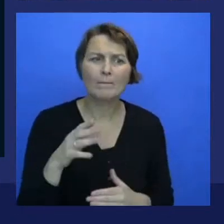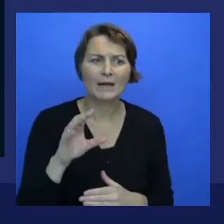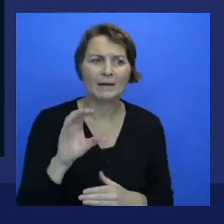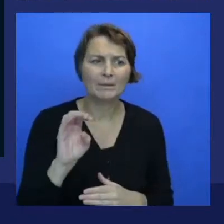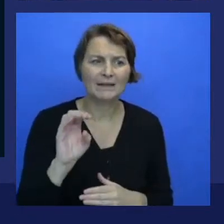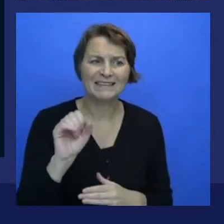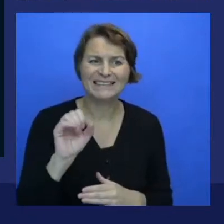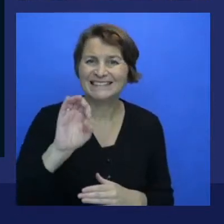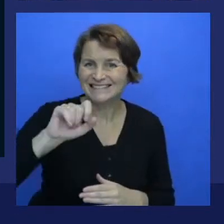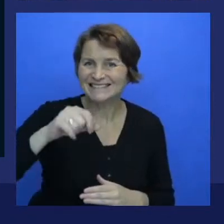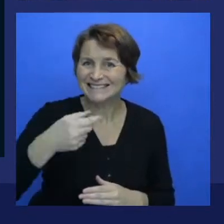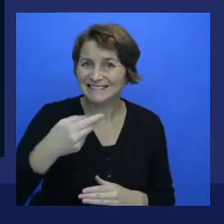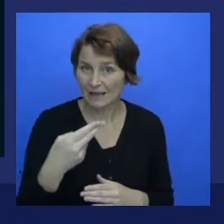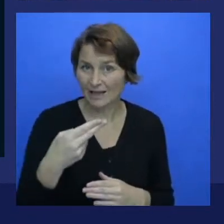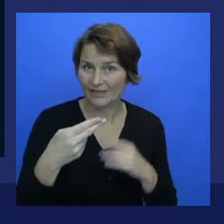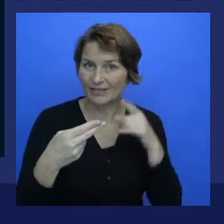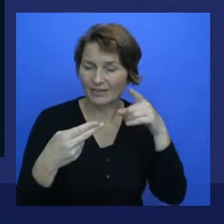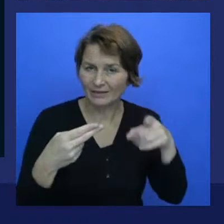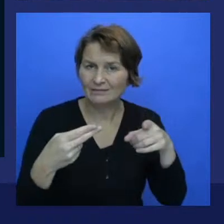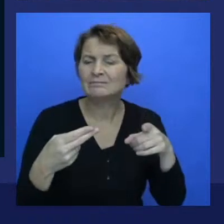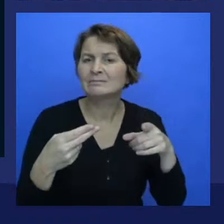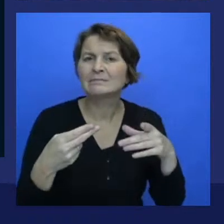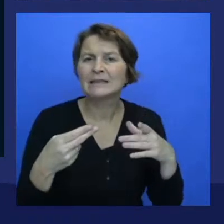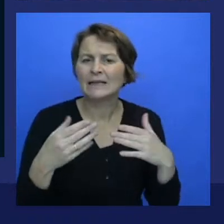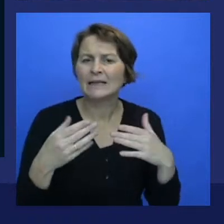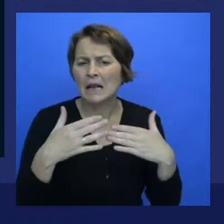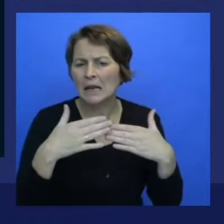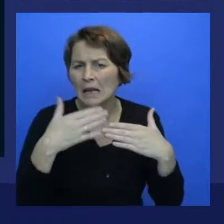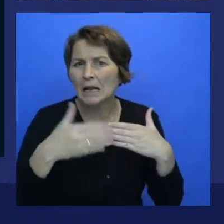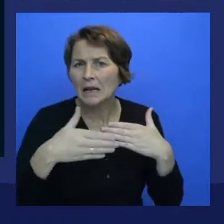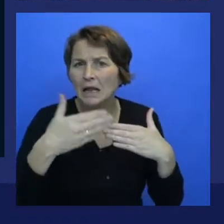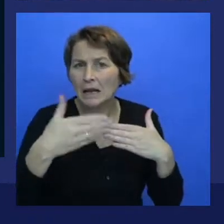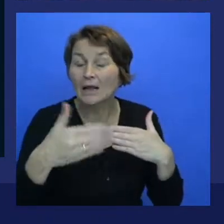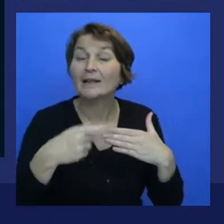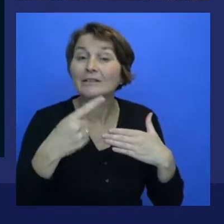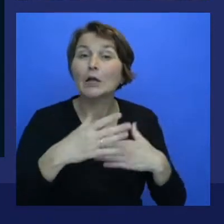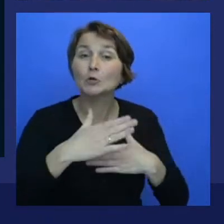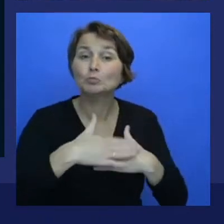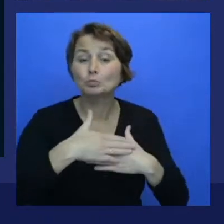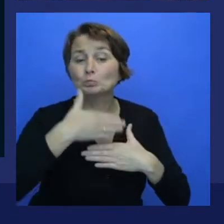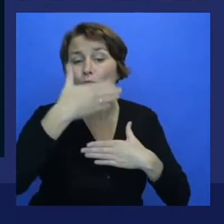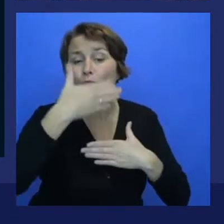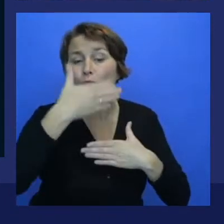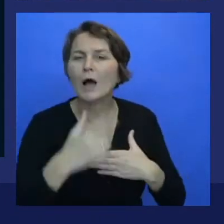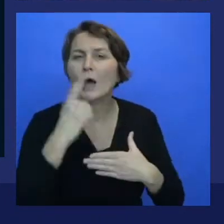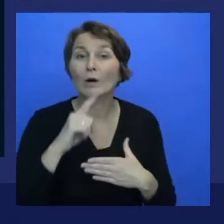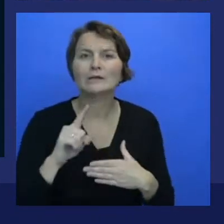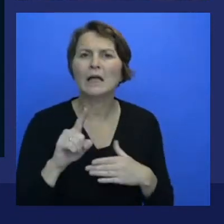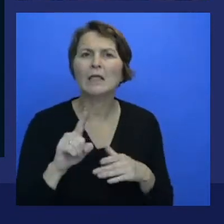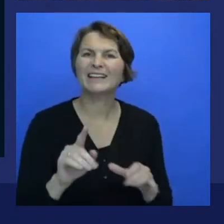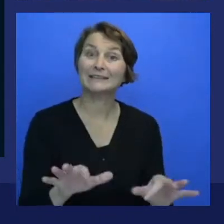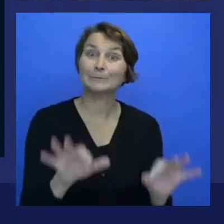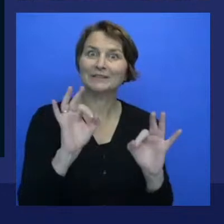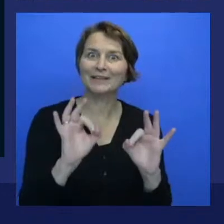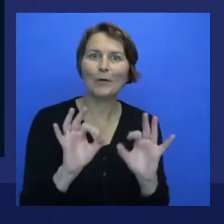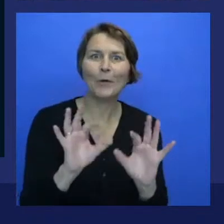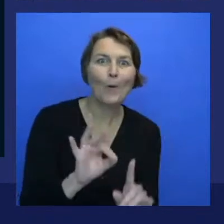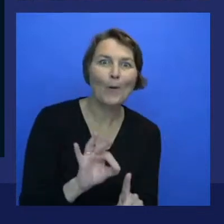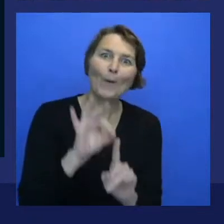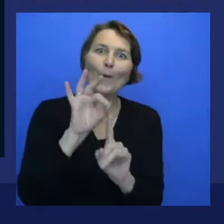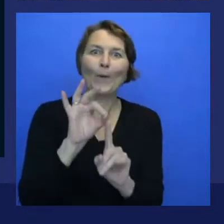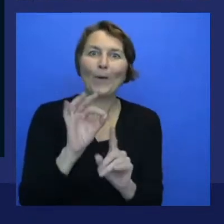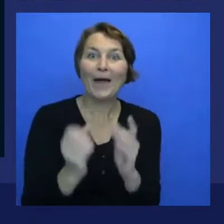detection temporary, and I will continue after things have died down again, and I know nothing special is happening. That's basically the option that you